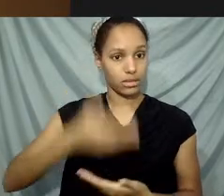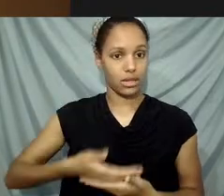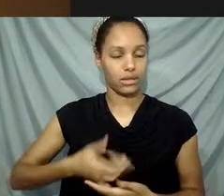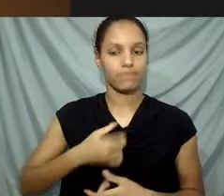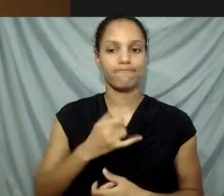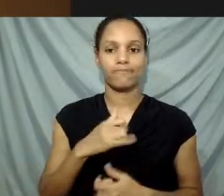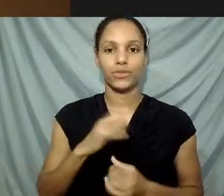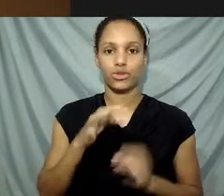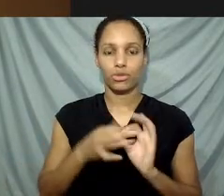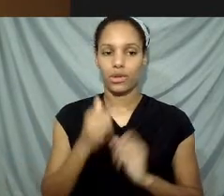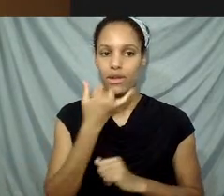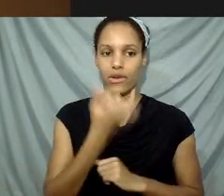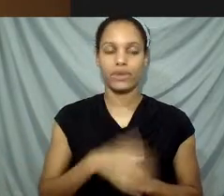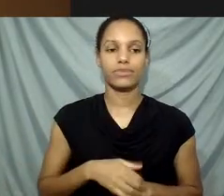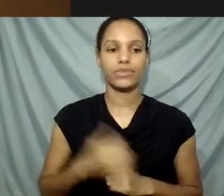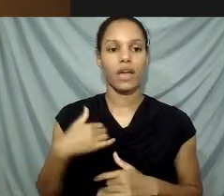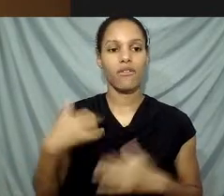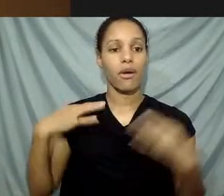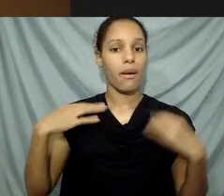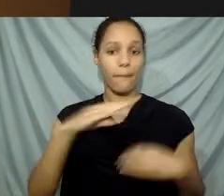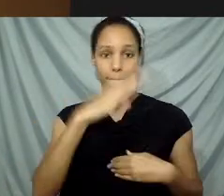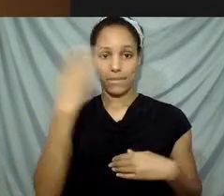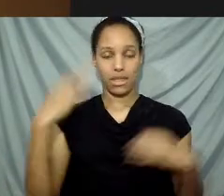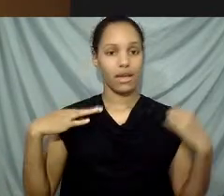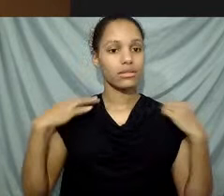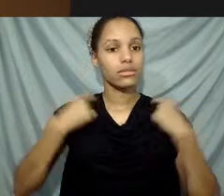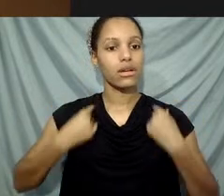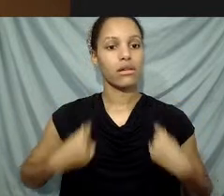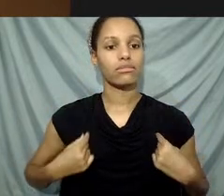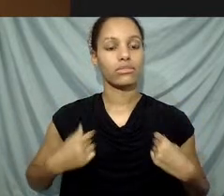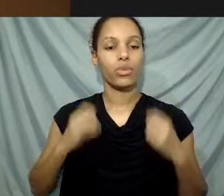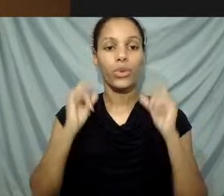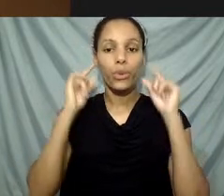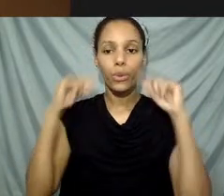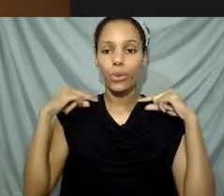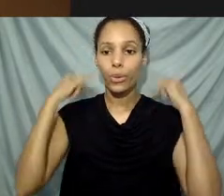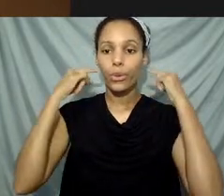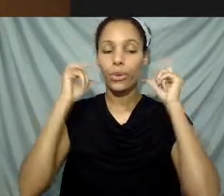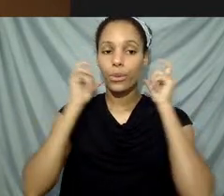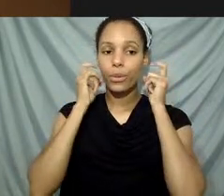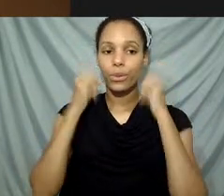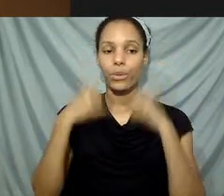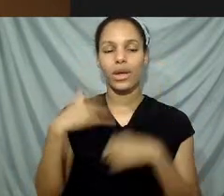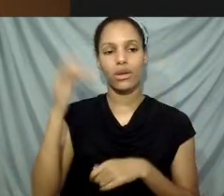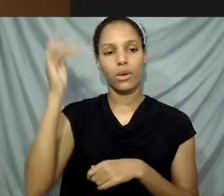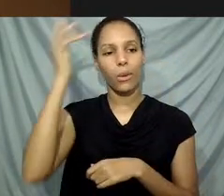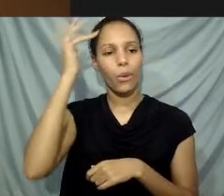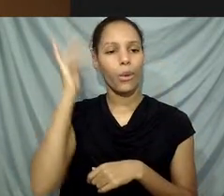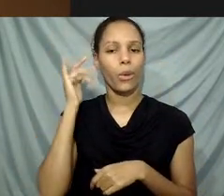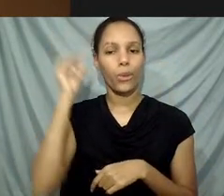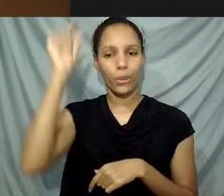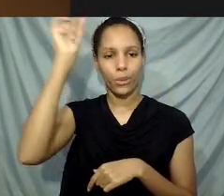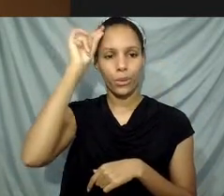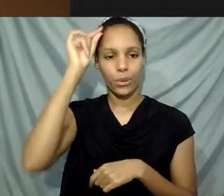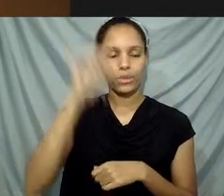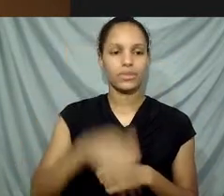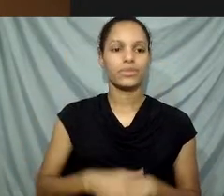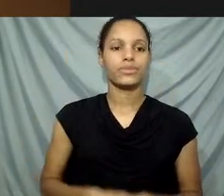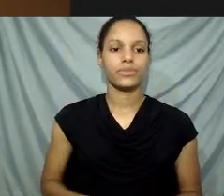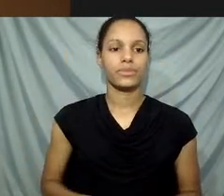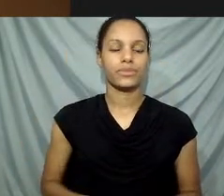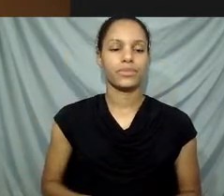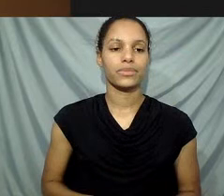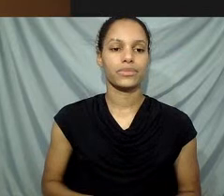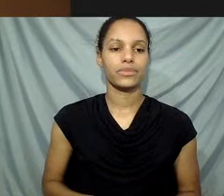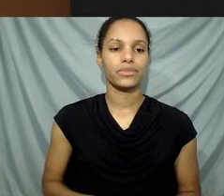big silver hoop earrings. I am the granddaughter of Lucille Madison. She was 104 when she